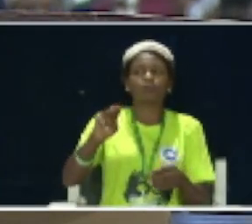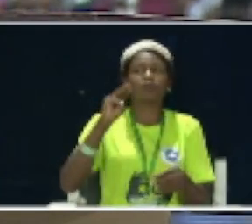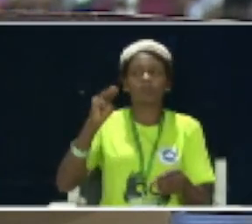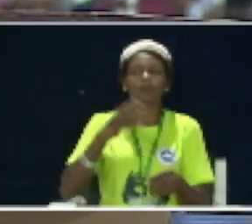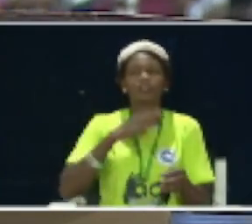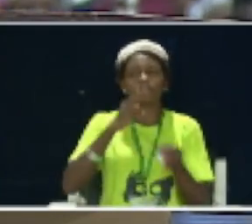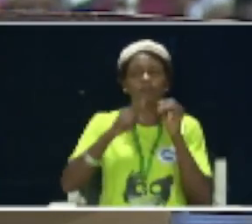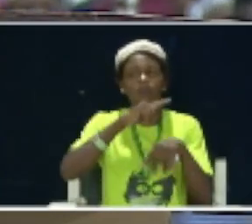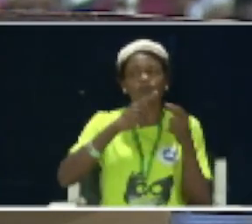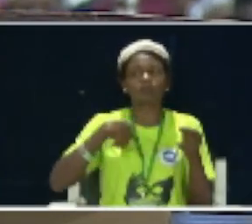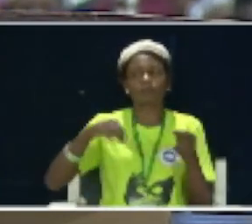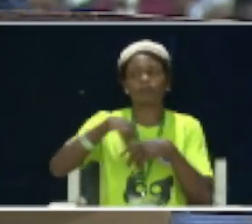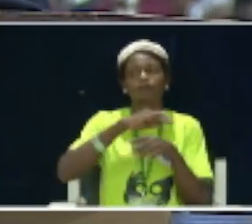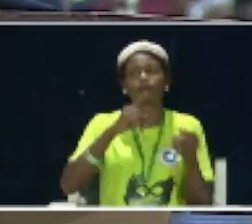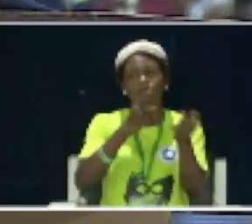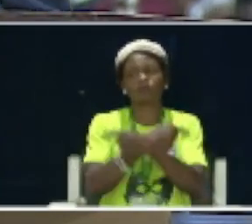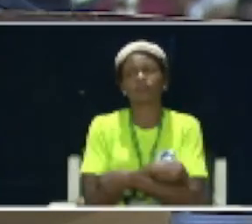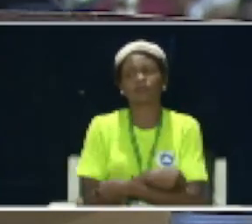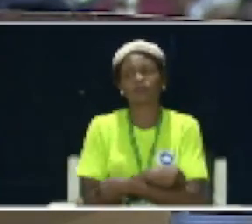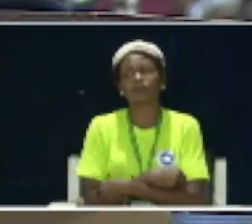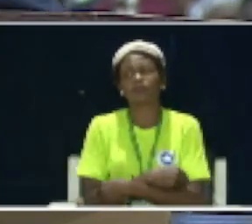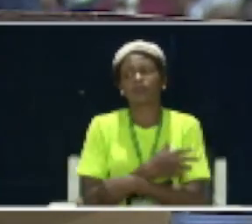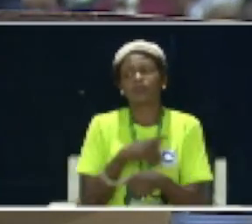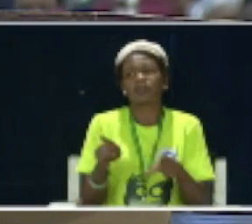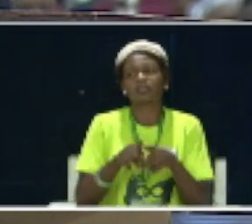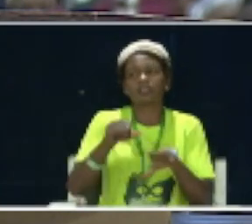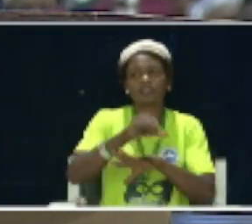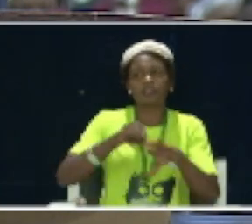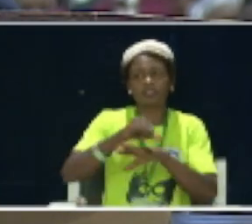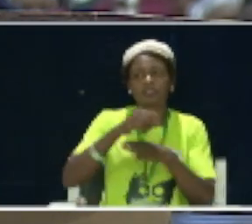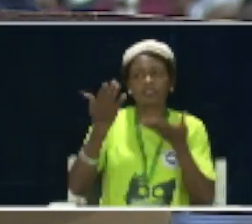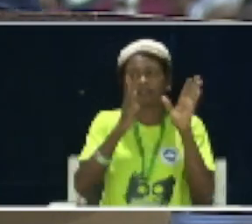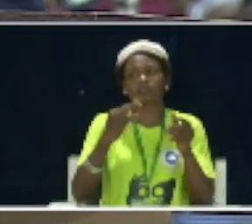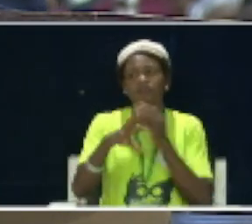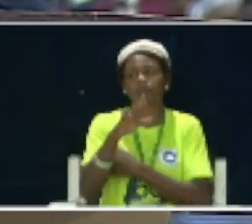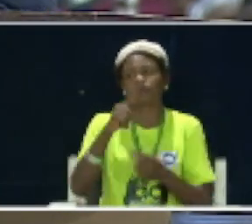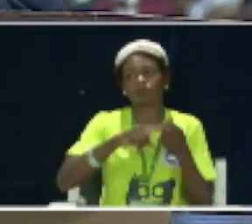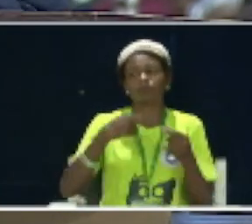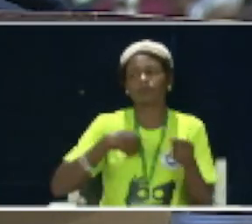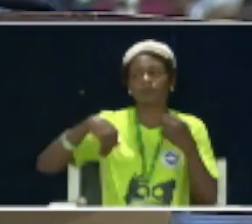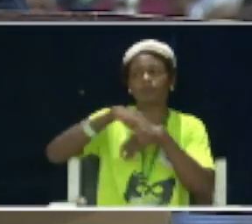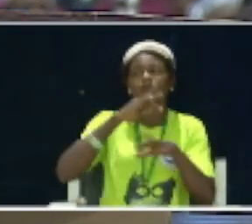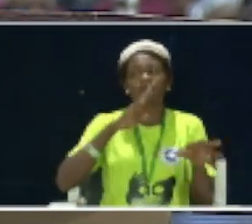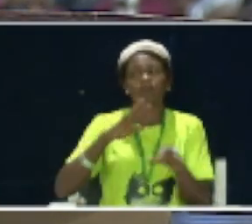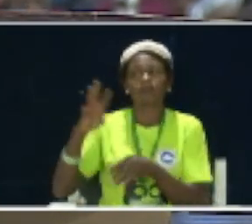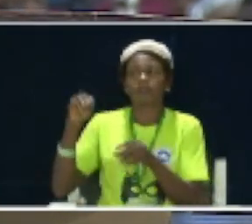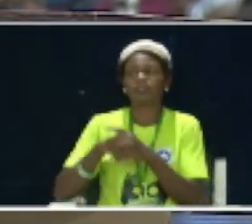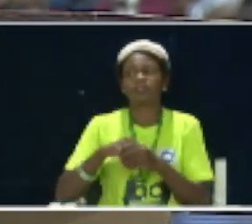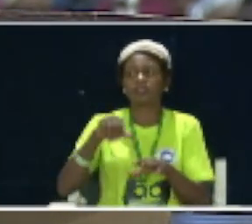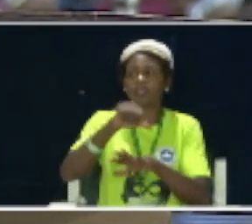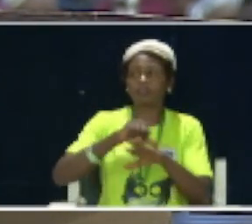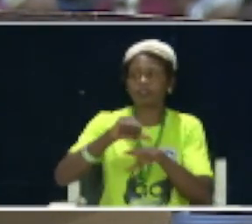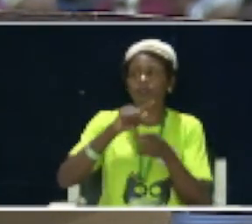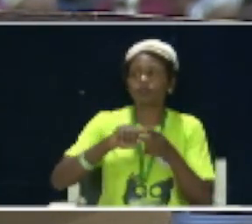going to have overflow today as an anointed servant of God, you want to have an overflow in anointing to